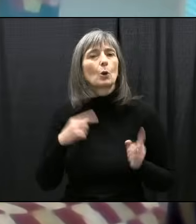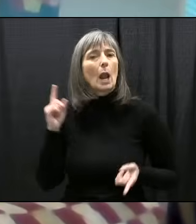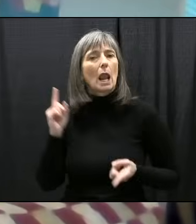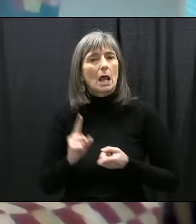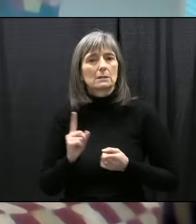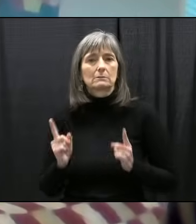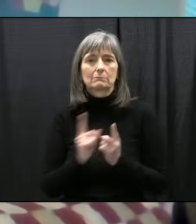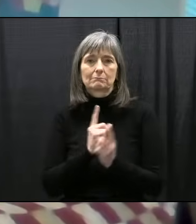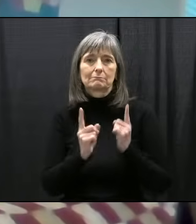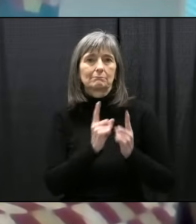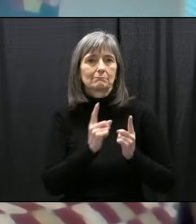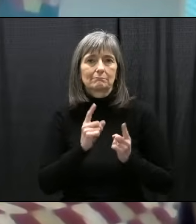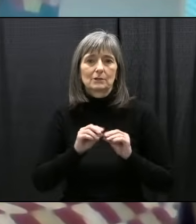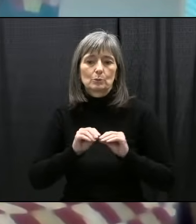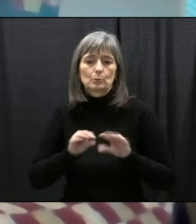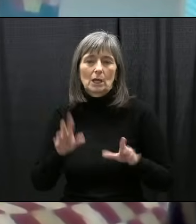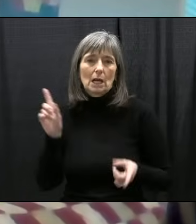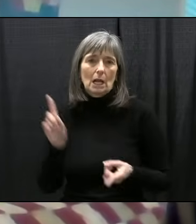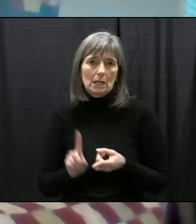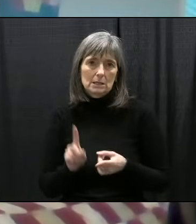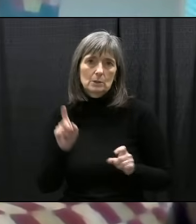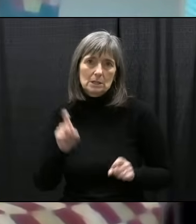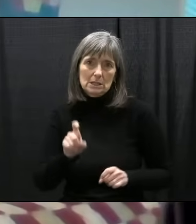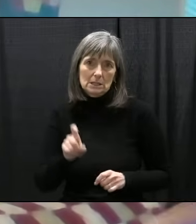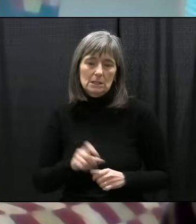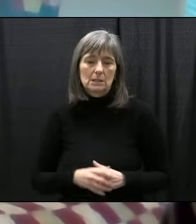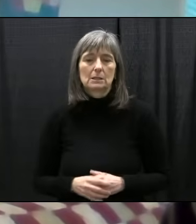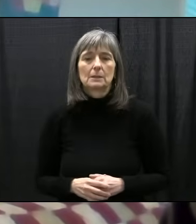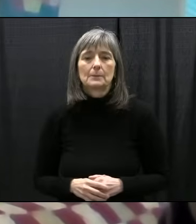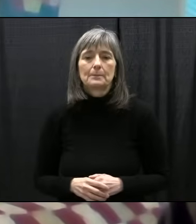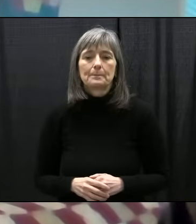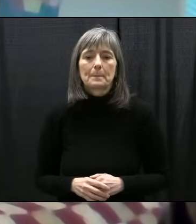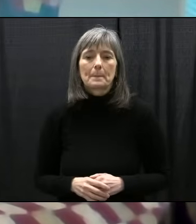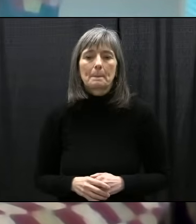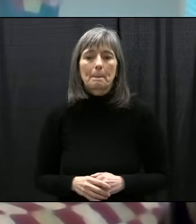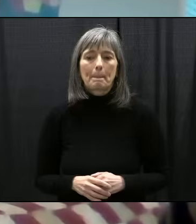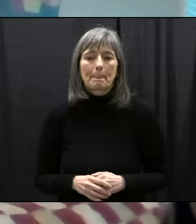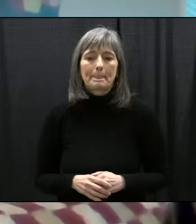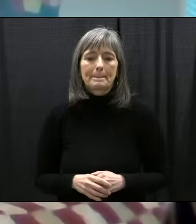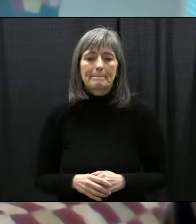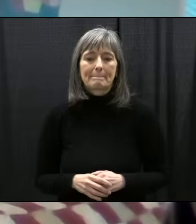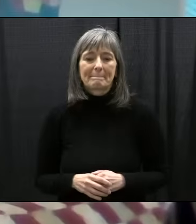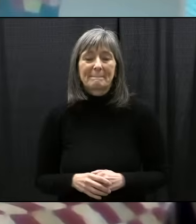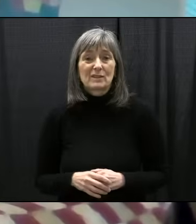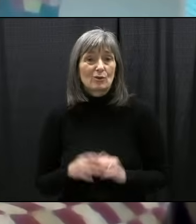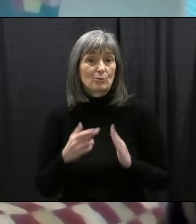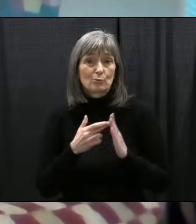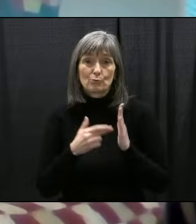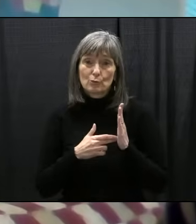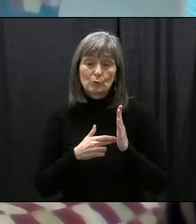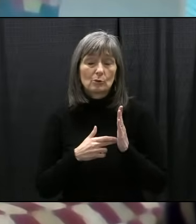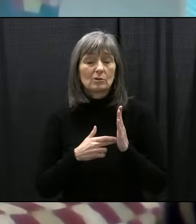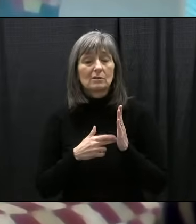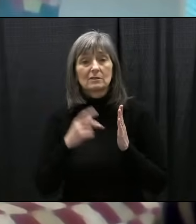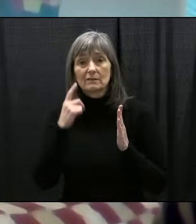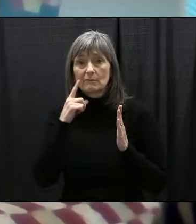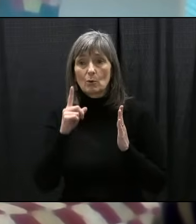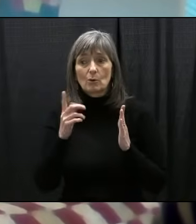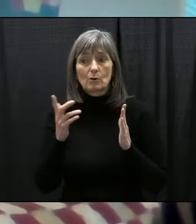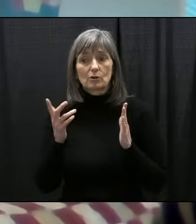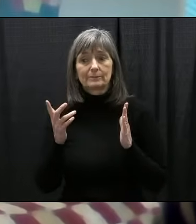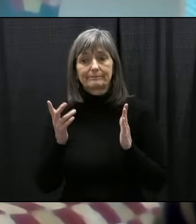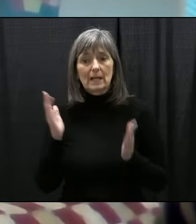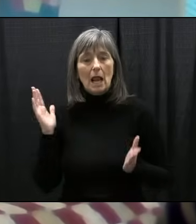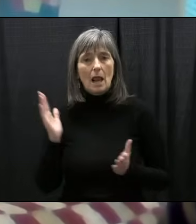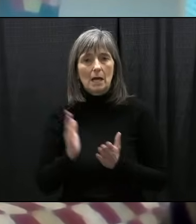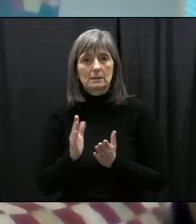contacts and to prevent that spread to start with. And so these measures really are just in an effort to try to